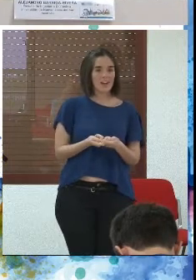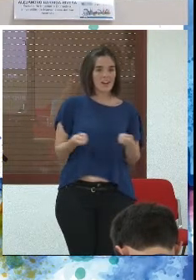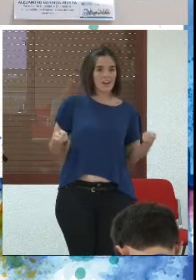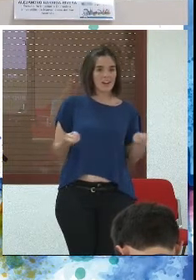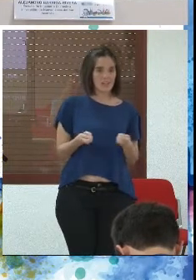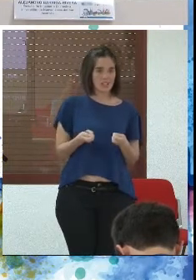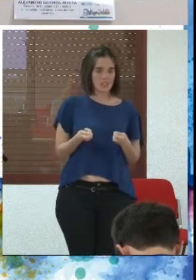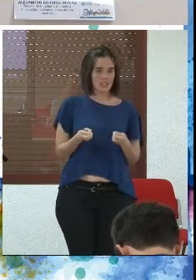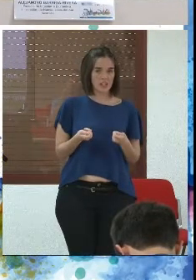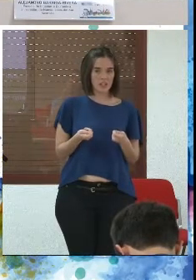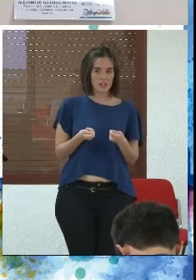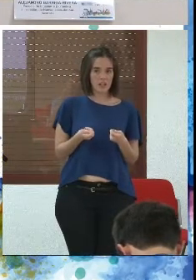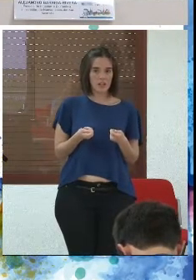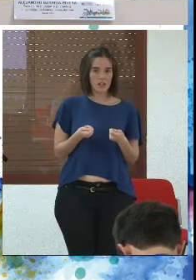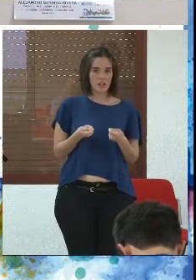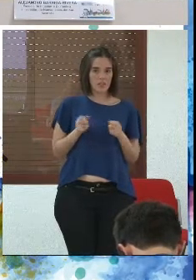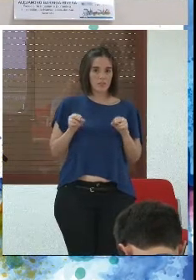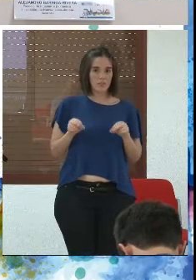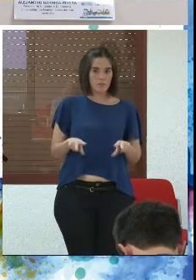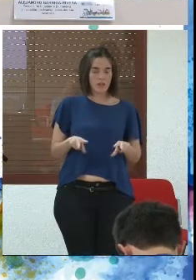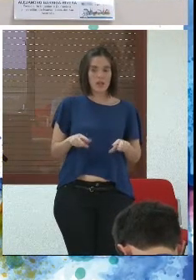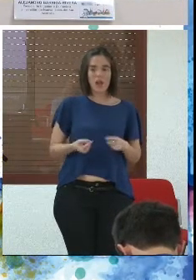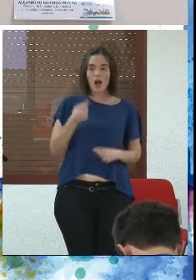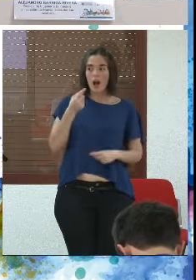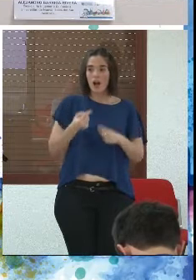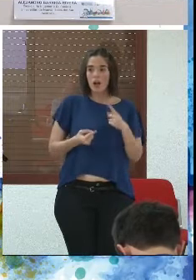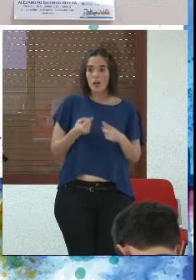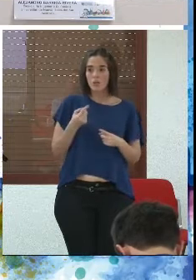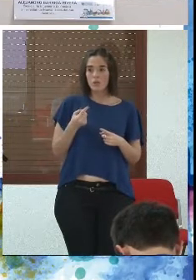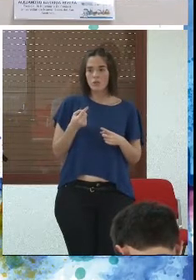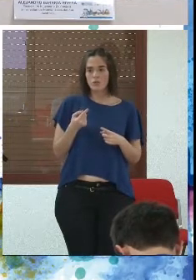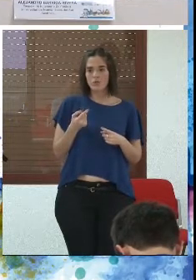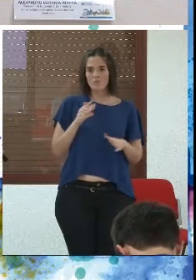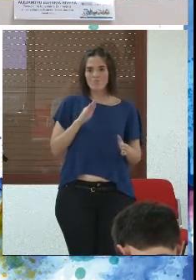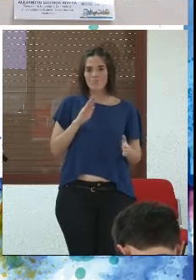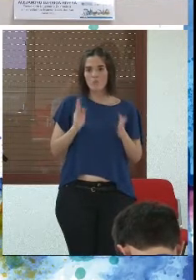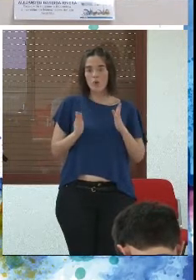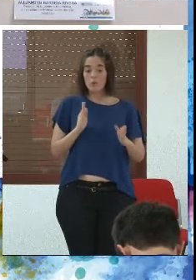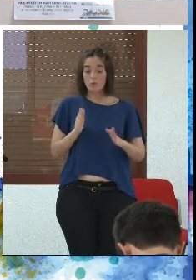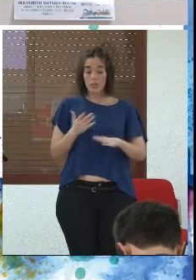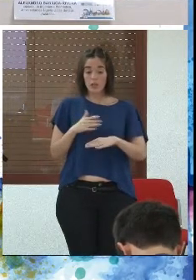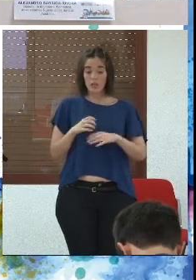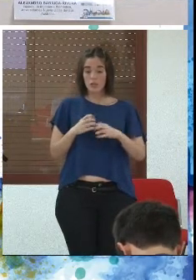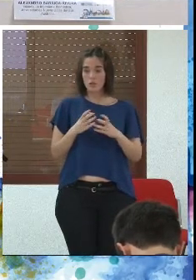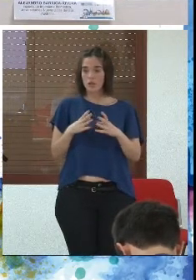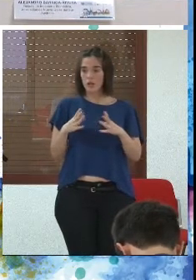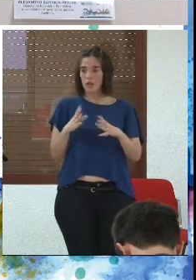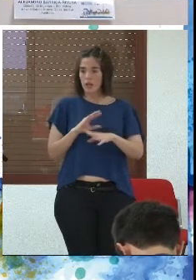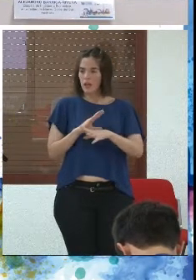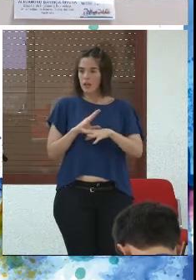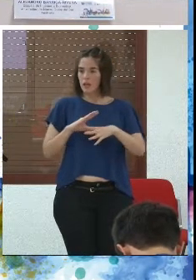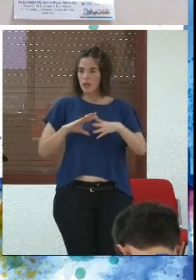the spasticity. The fact that this type of users suffer a spasm that blocks the